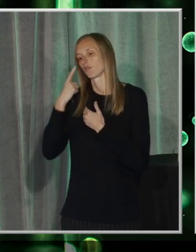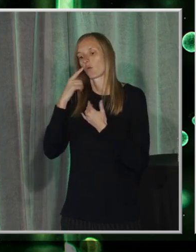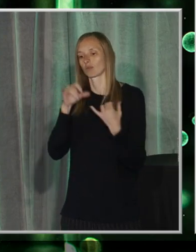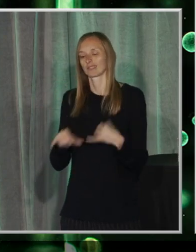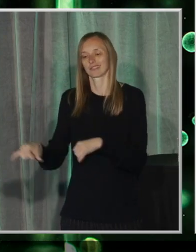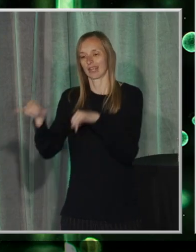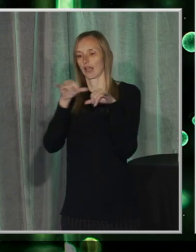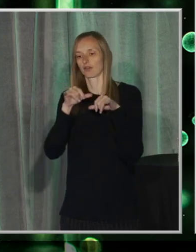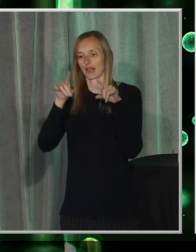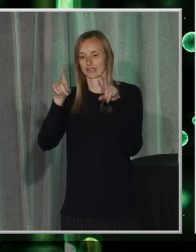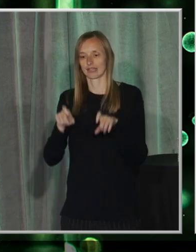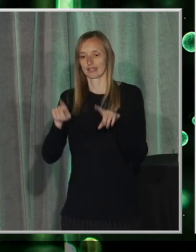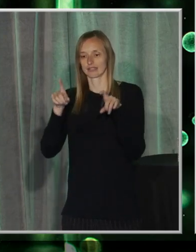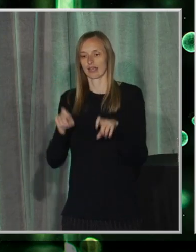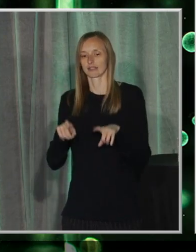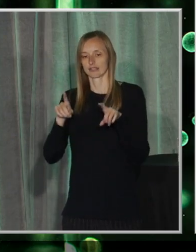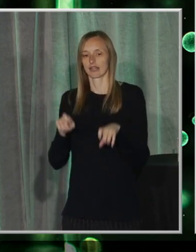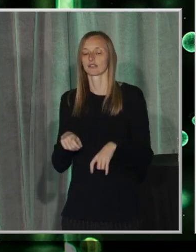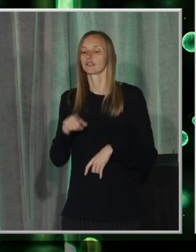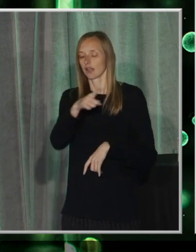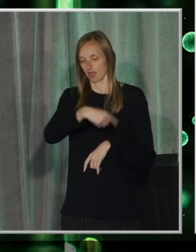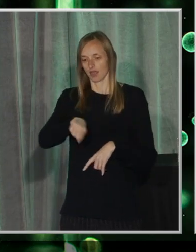standardized tests. And they carried out